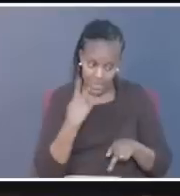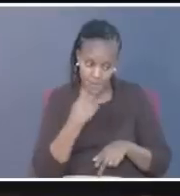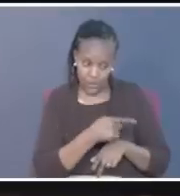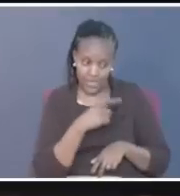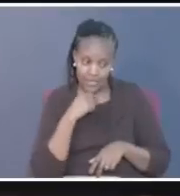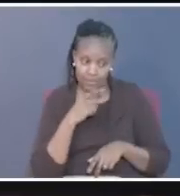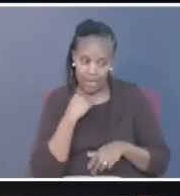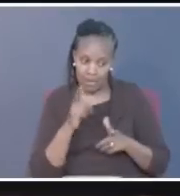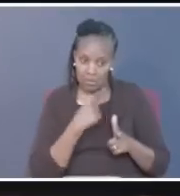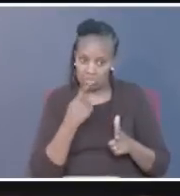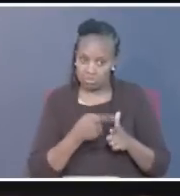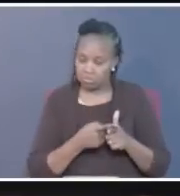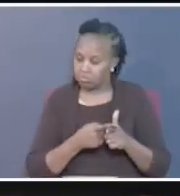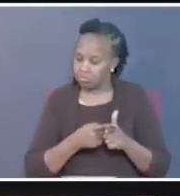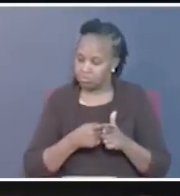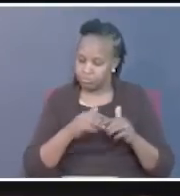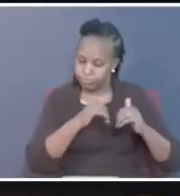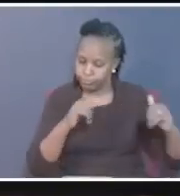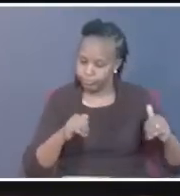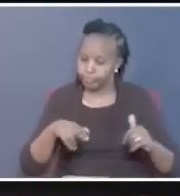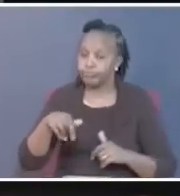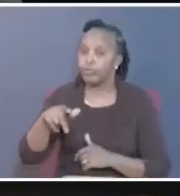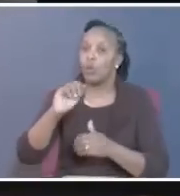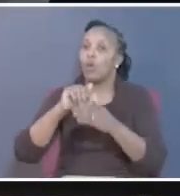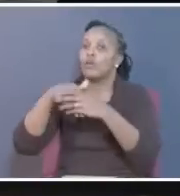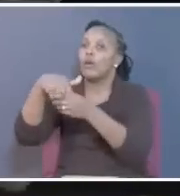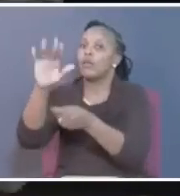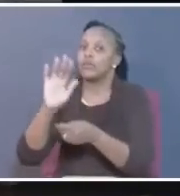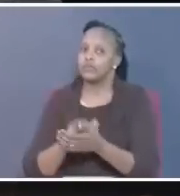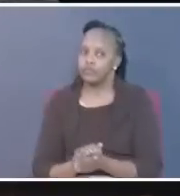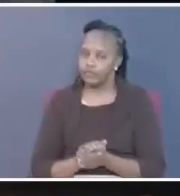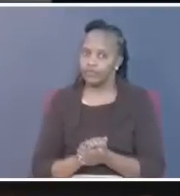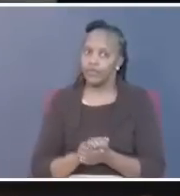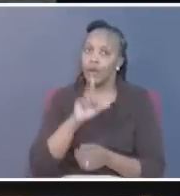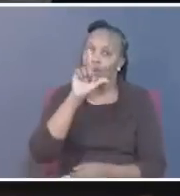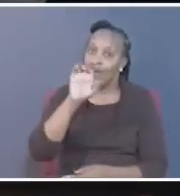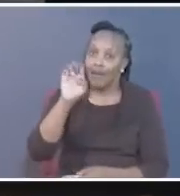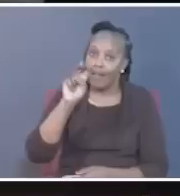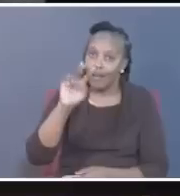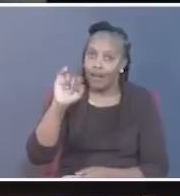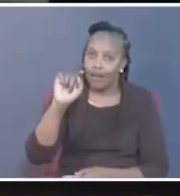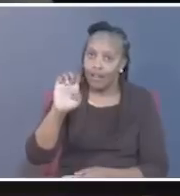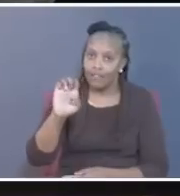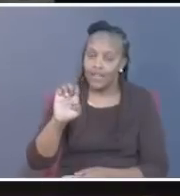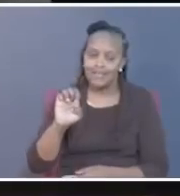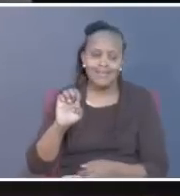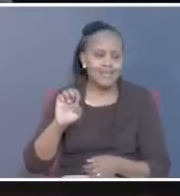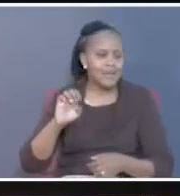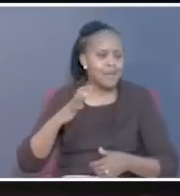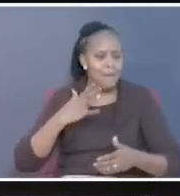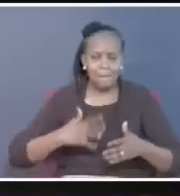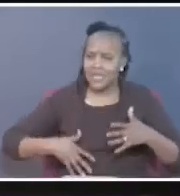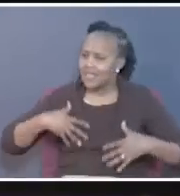the other side. And so the Levite behaved just like the priest. He